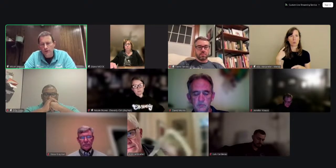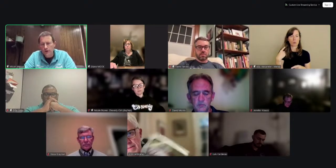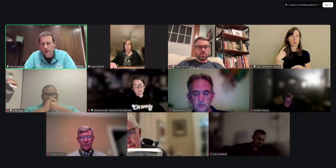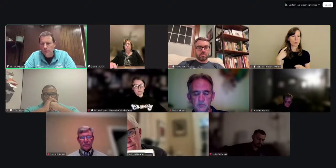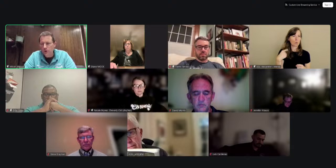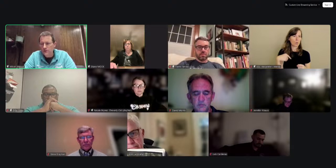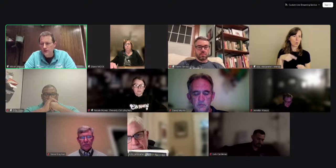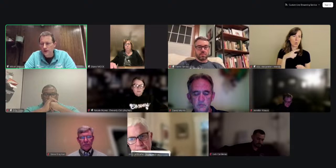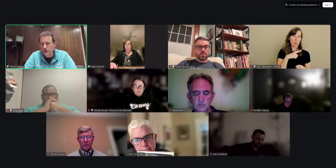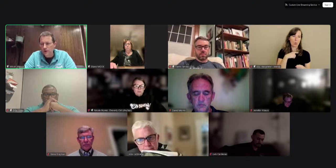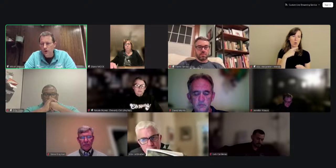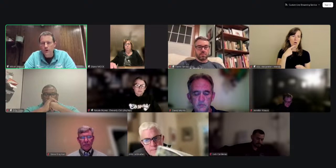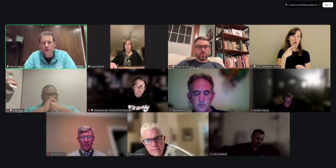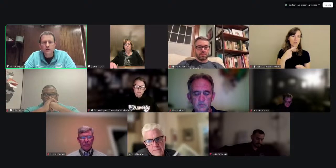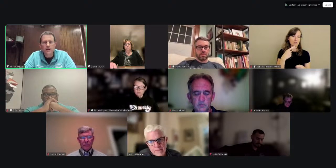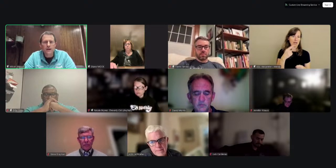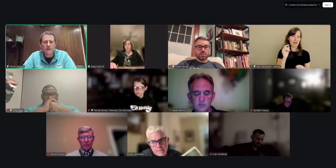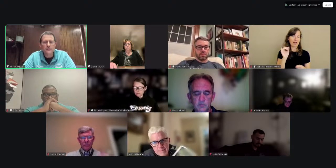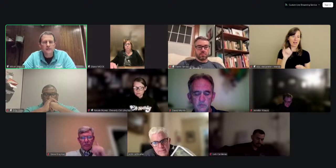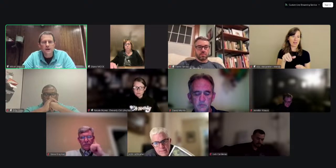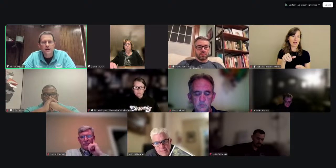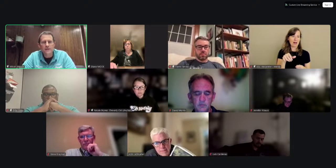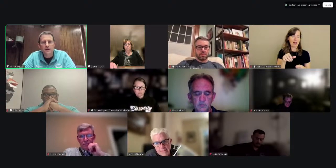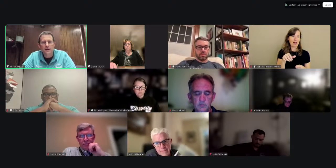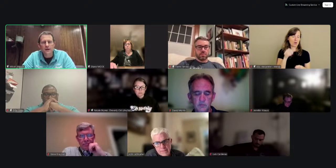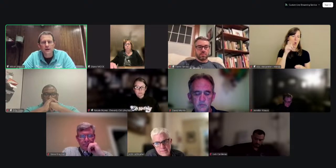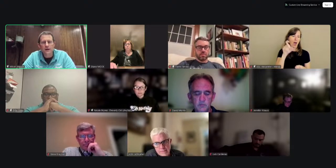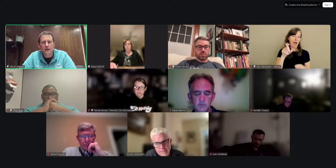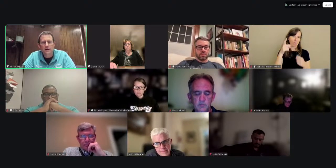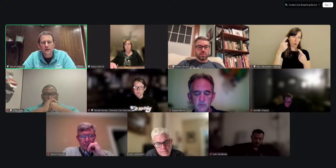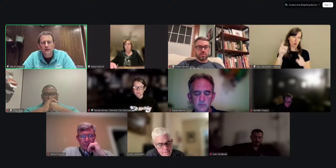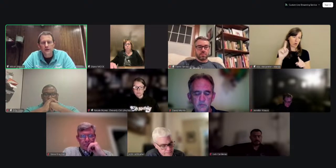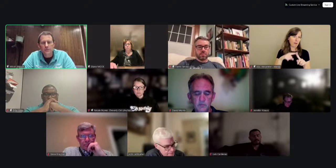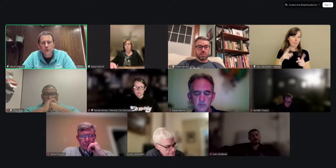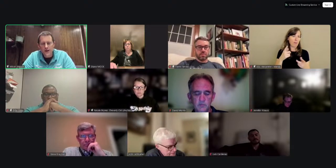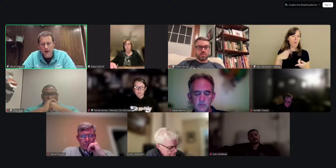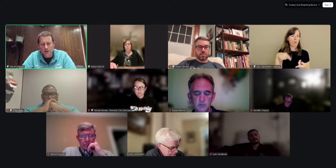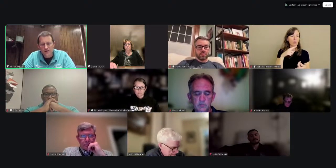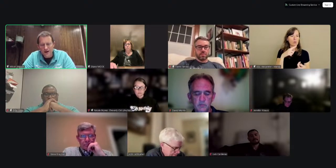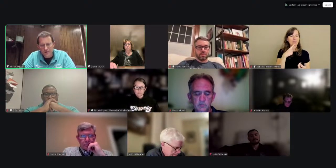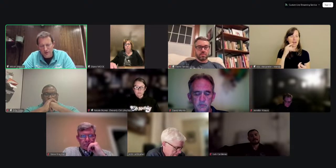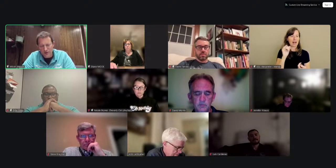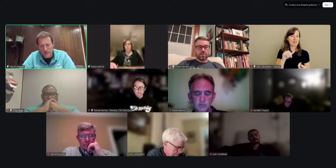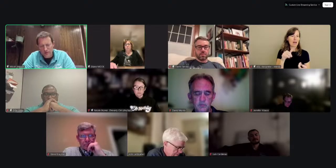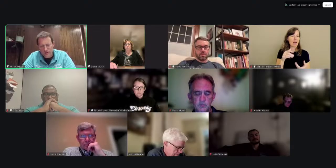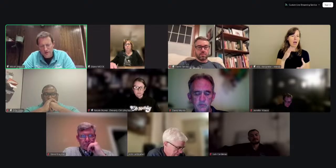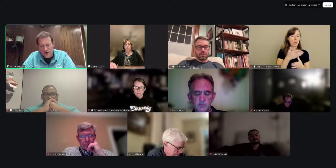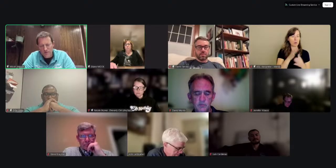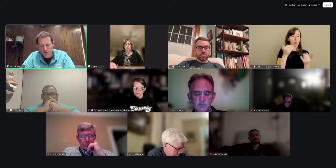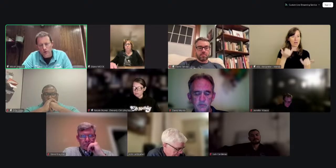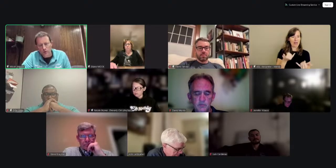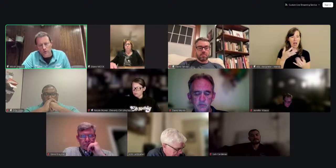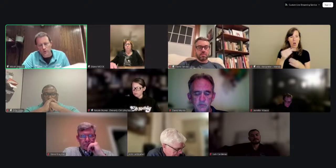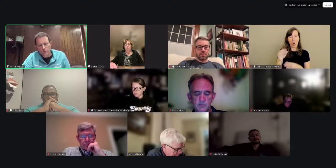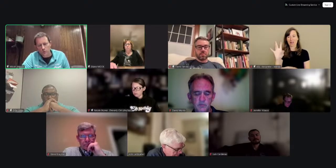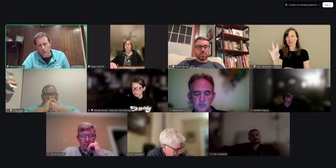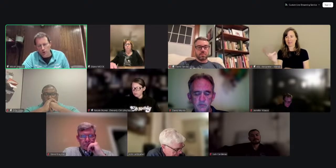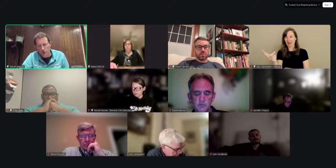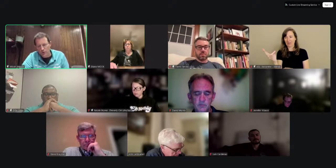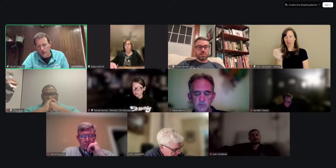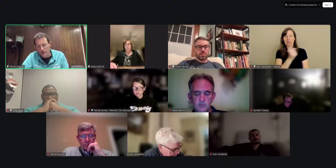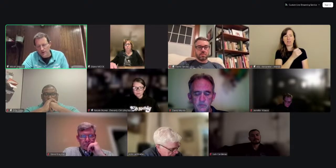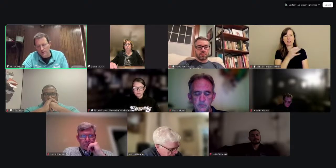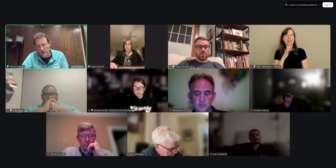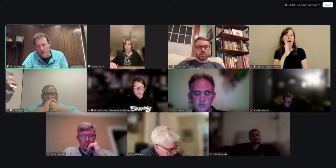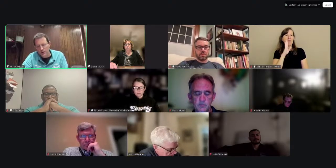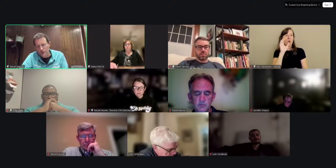with, but what we are saying is that between now and the 7th, staff will work